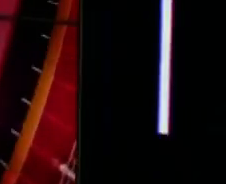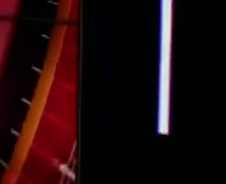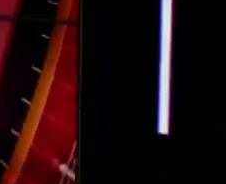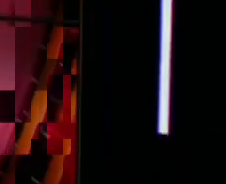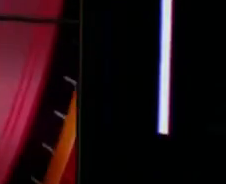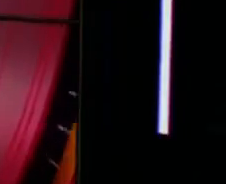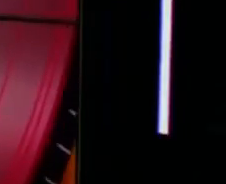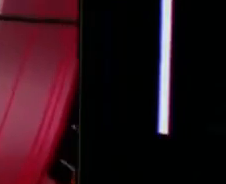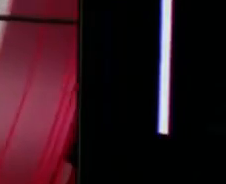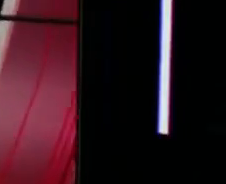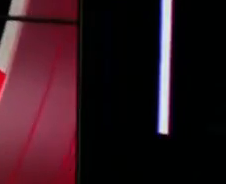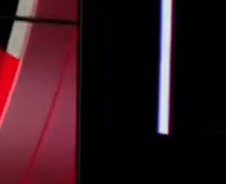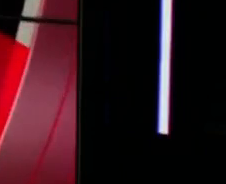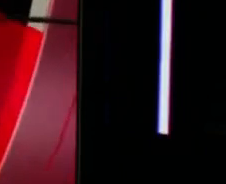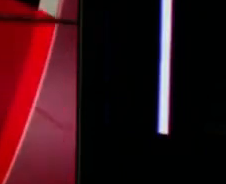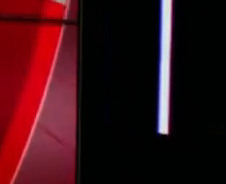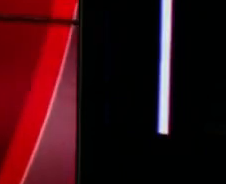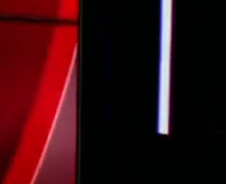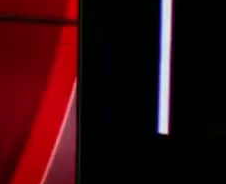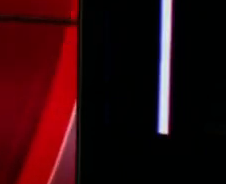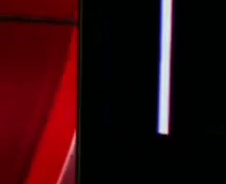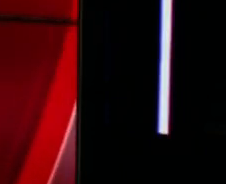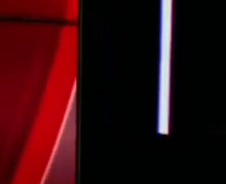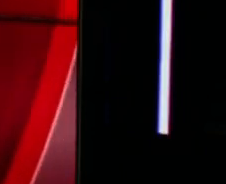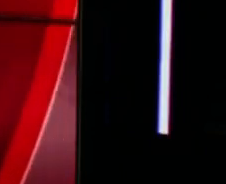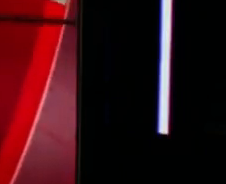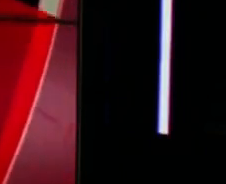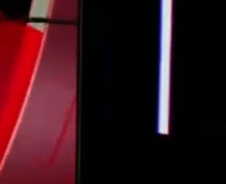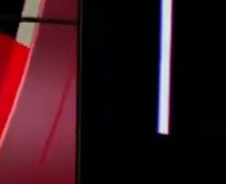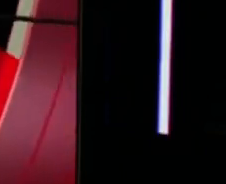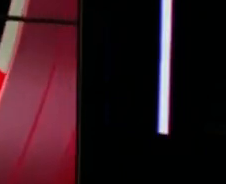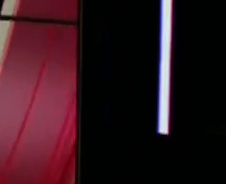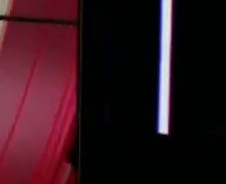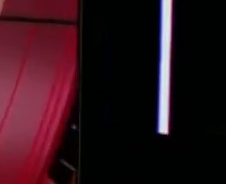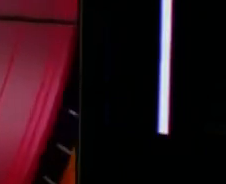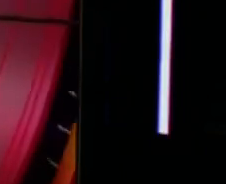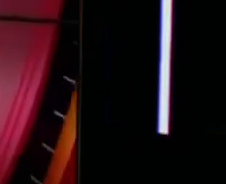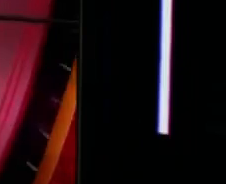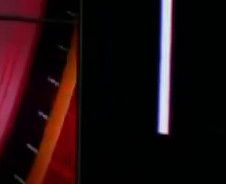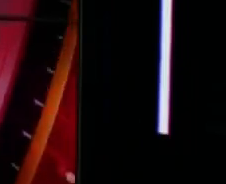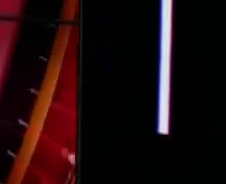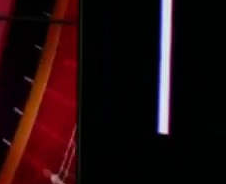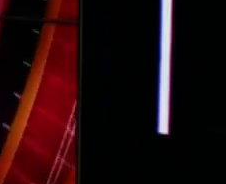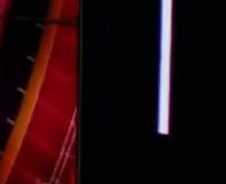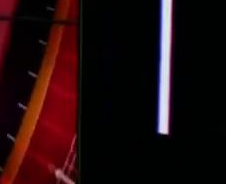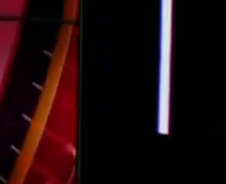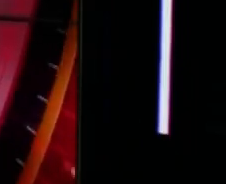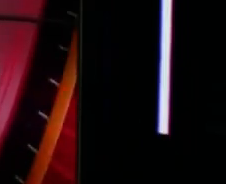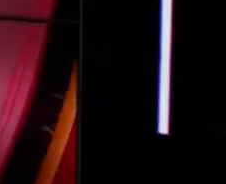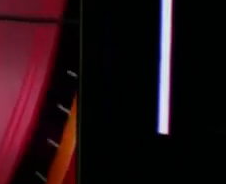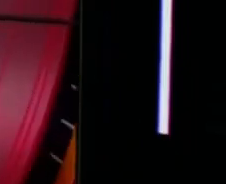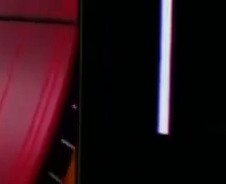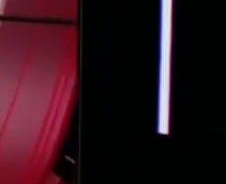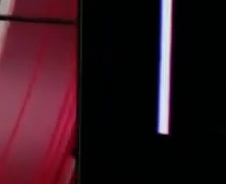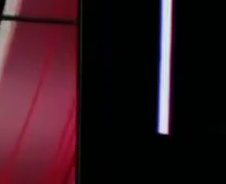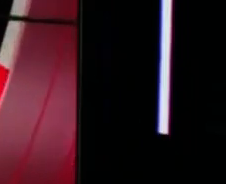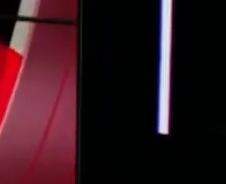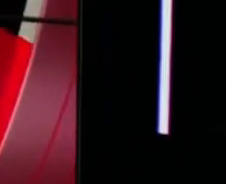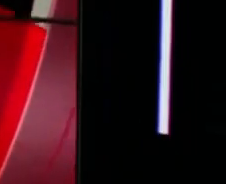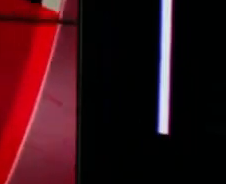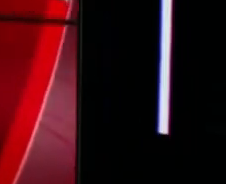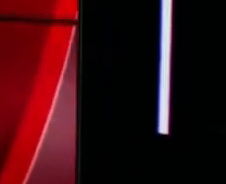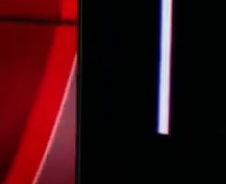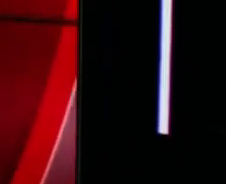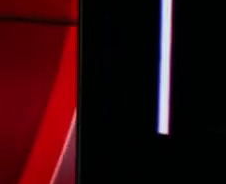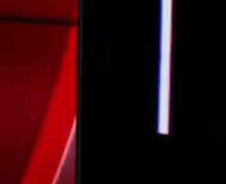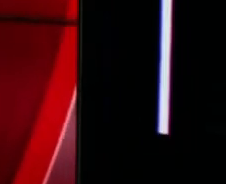We were live to Caracas, Venezuela, where President Nicolás Maduro offered statements from the José Avalos National Education Unit. During his